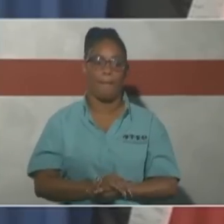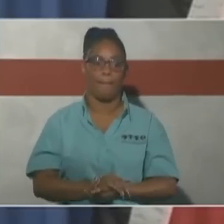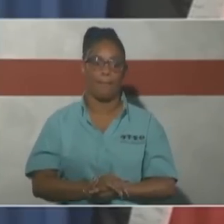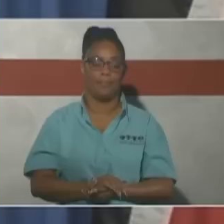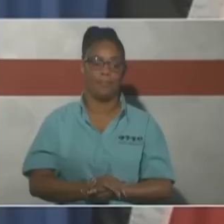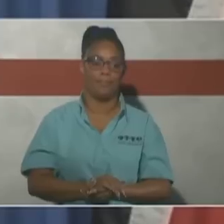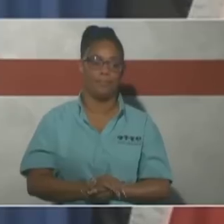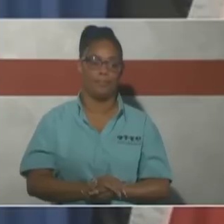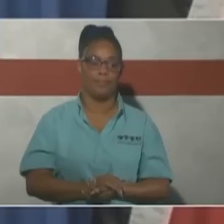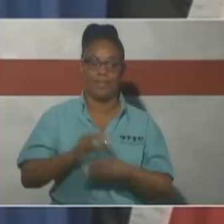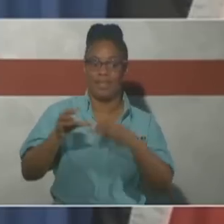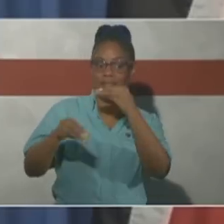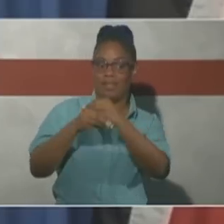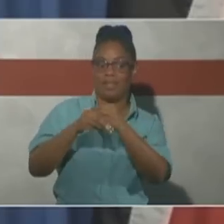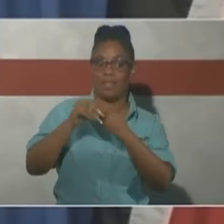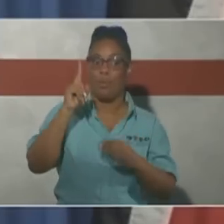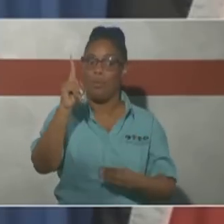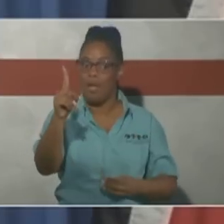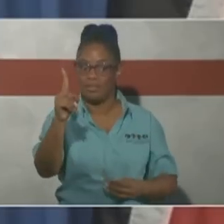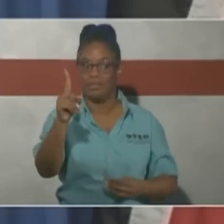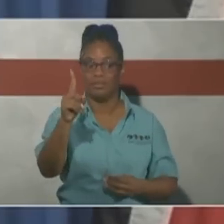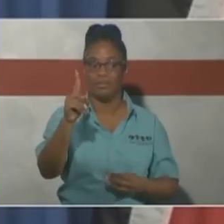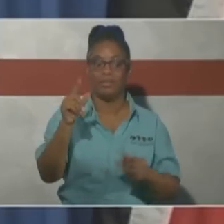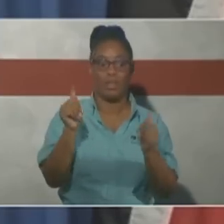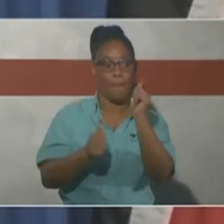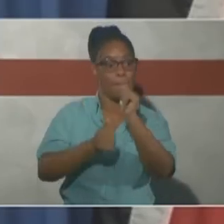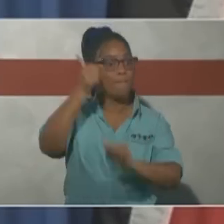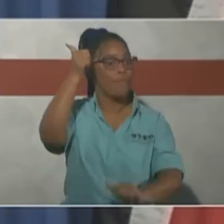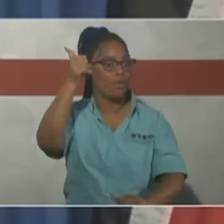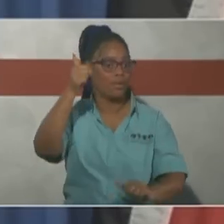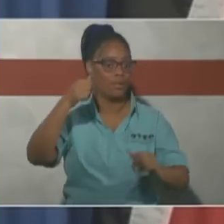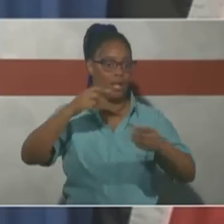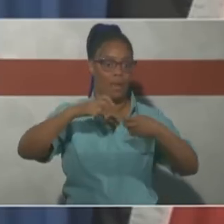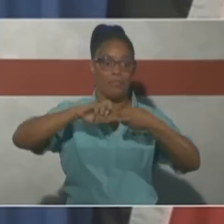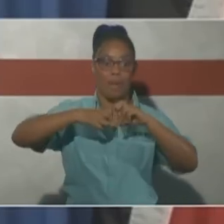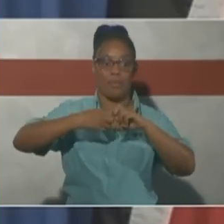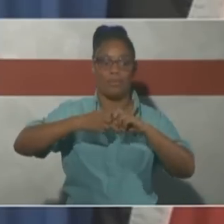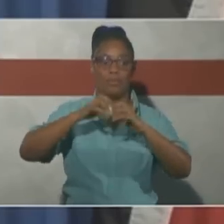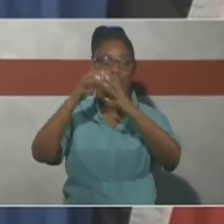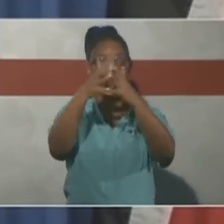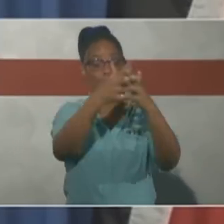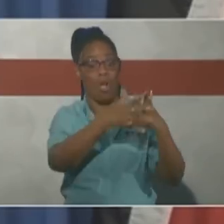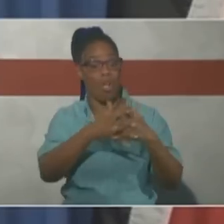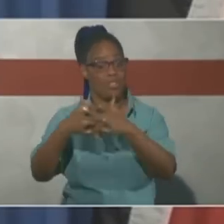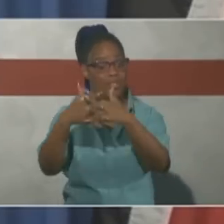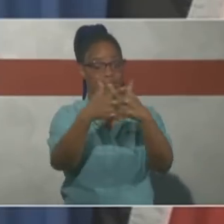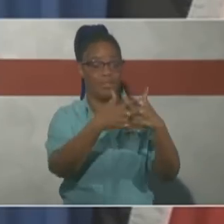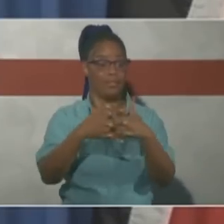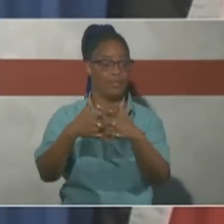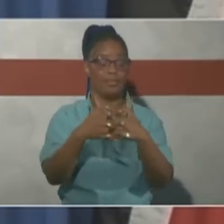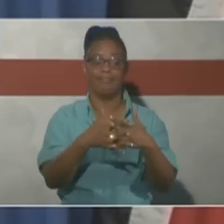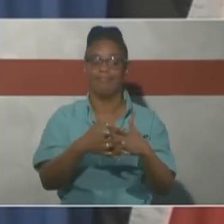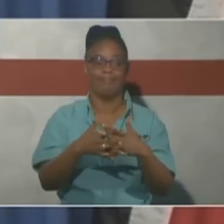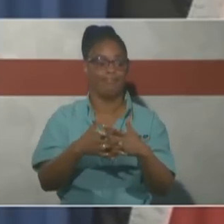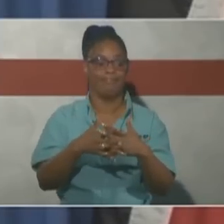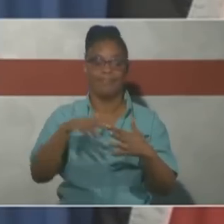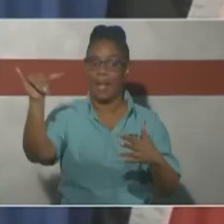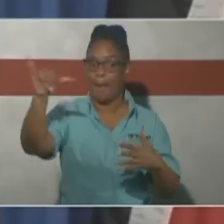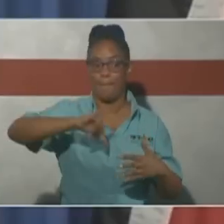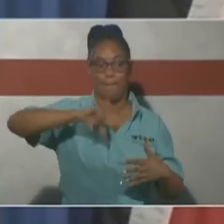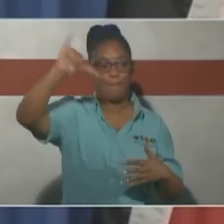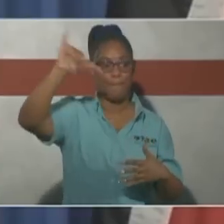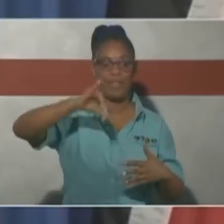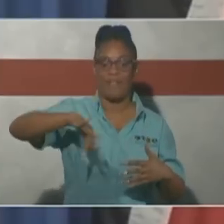We in Trinidad and Tobago have discovered in our population all the variants of concern to